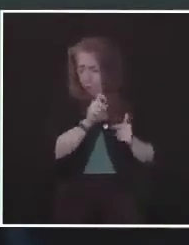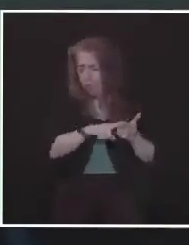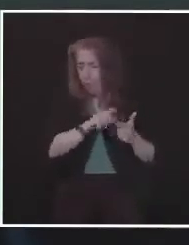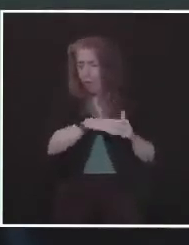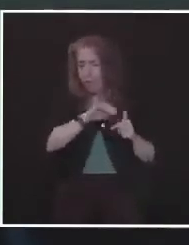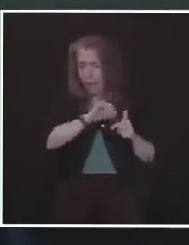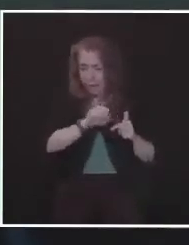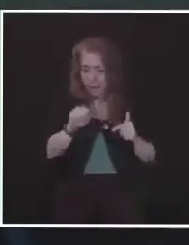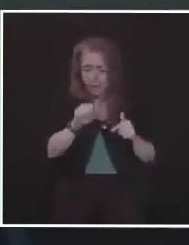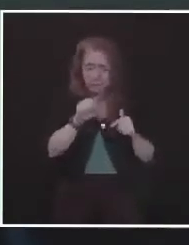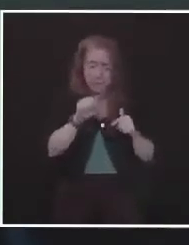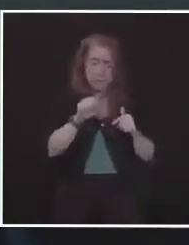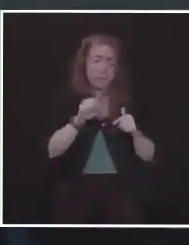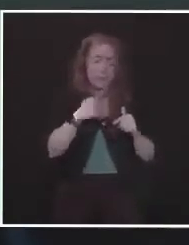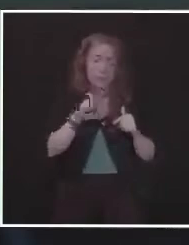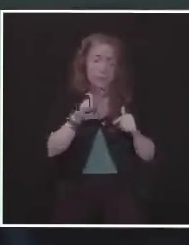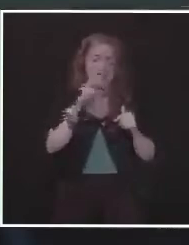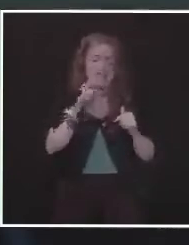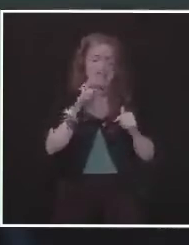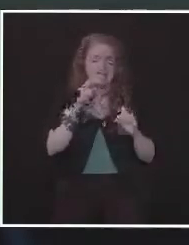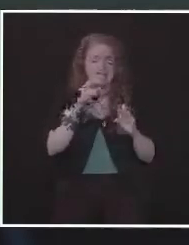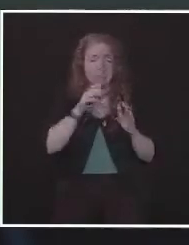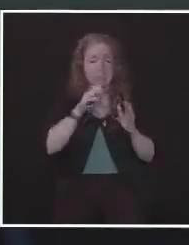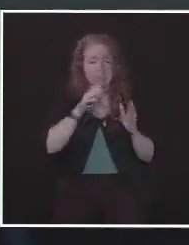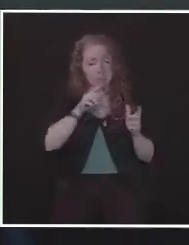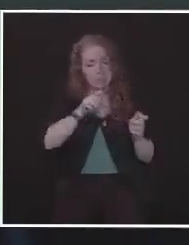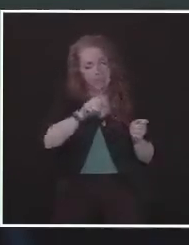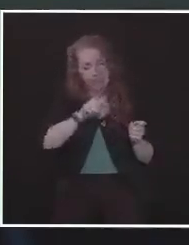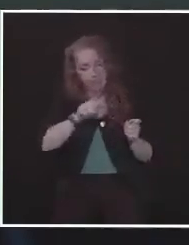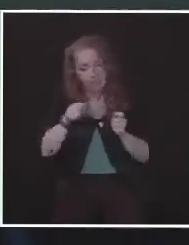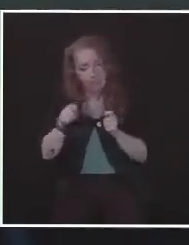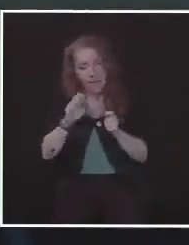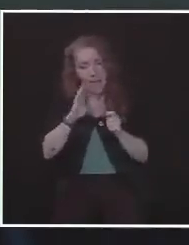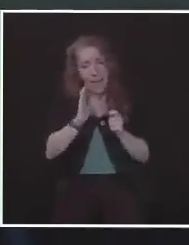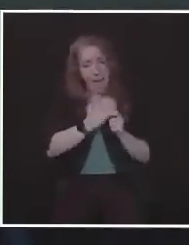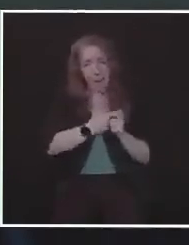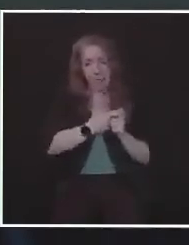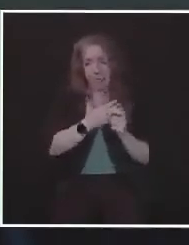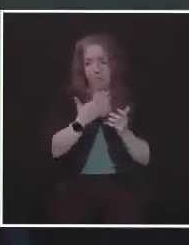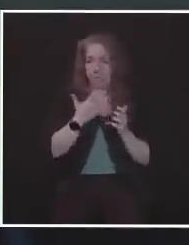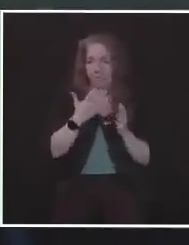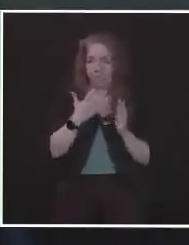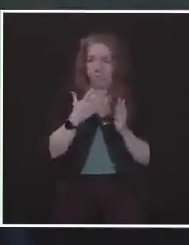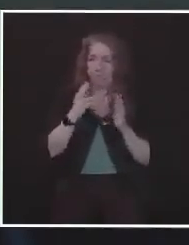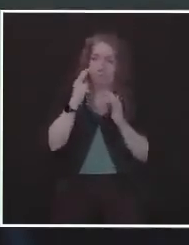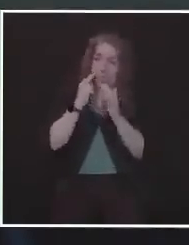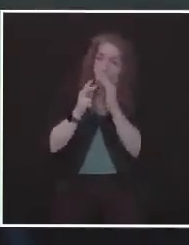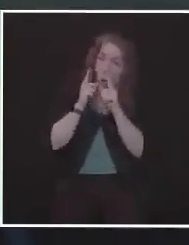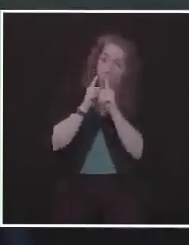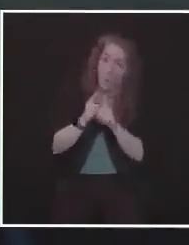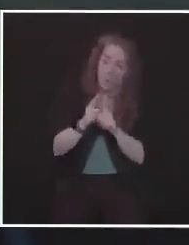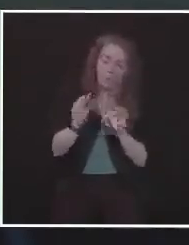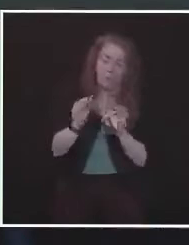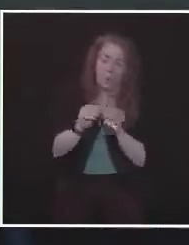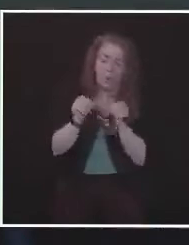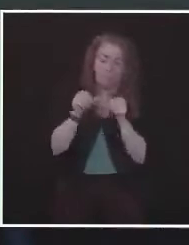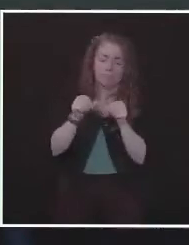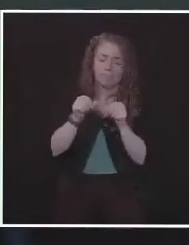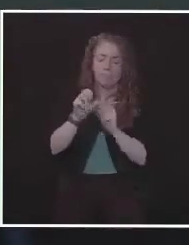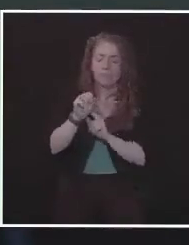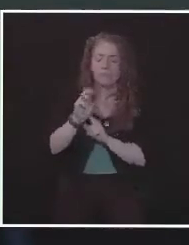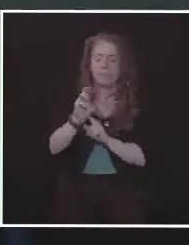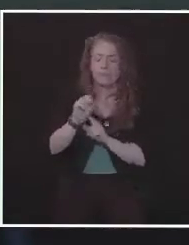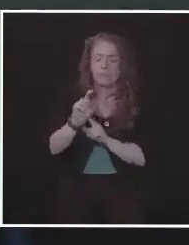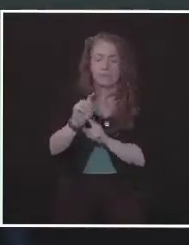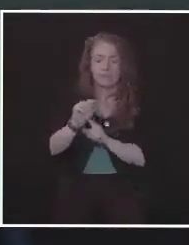to a more sustainable model as we come out of the development phase. And Jim said it earlier, there's a